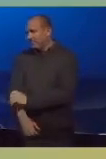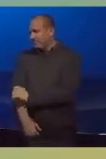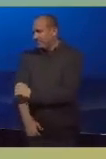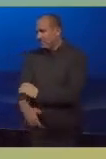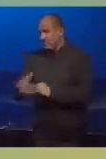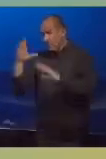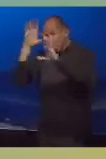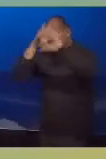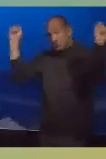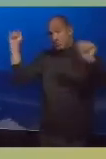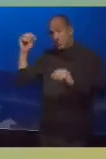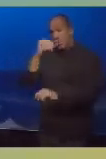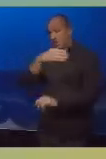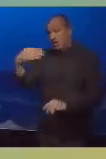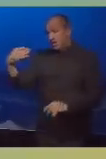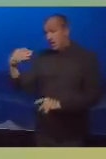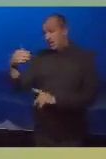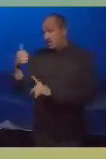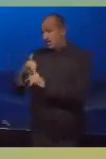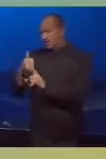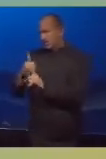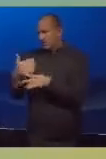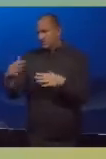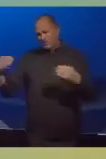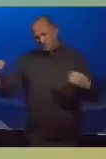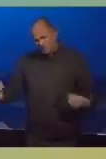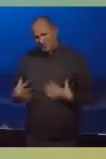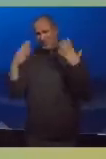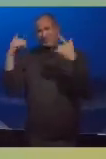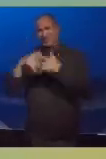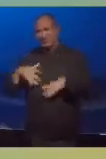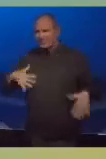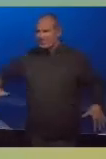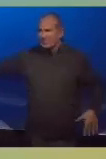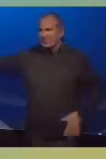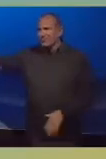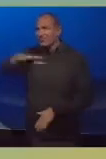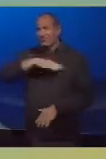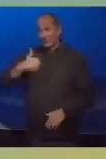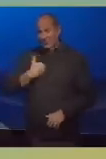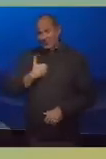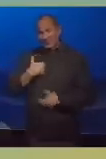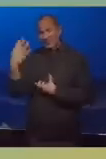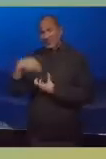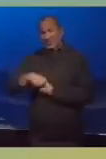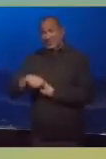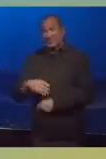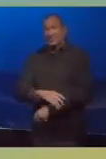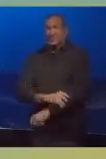President Obama is an inspiration to many young Africans, and myself included.